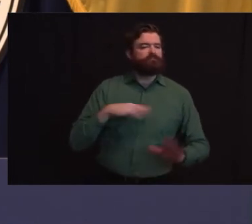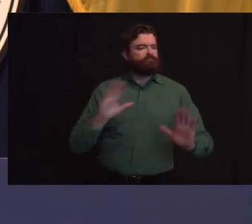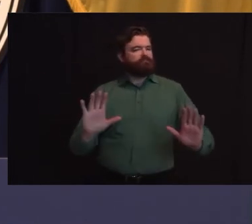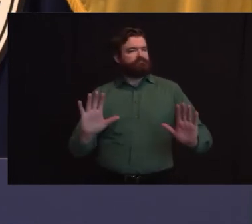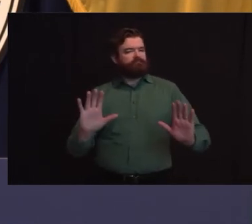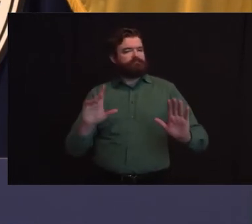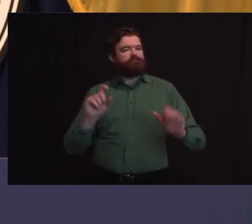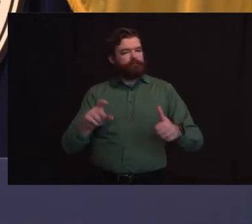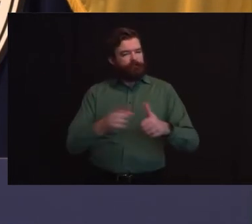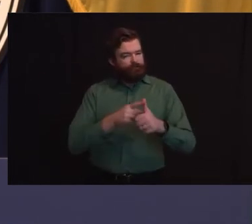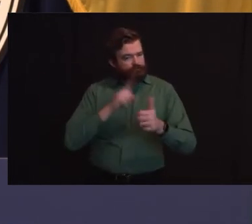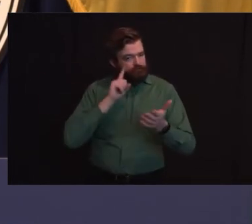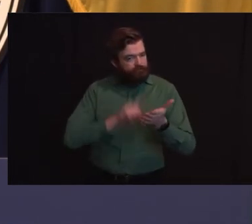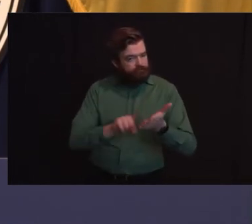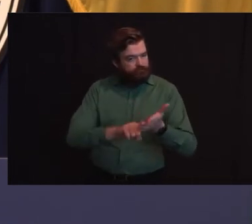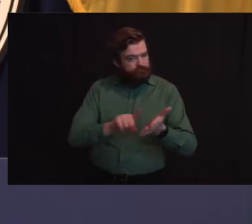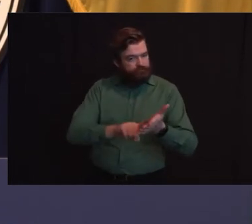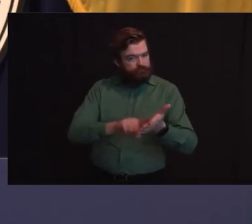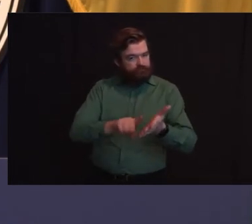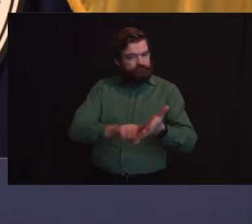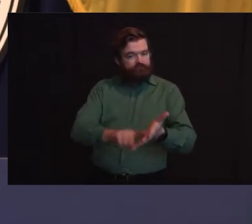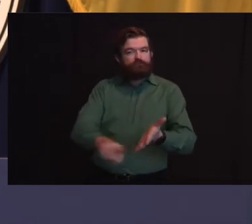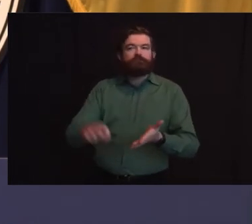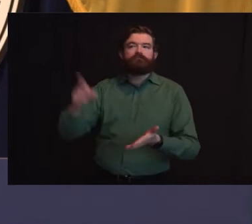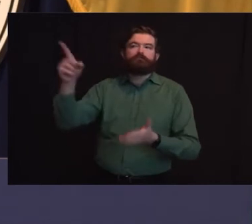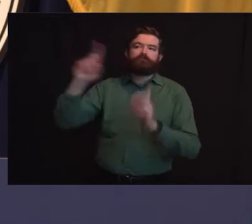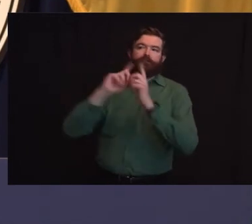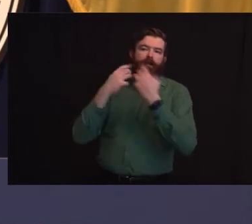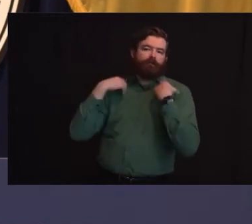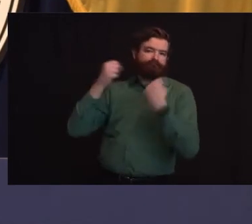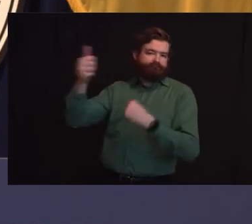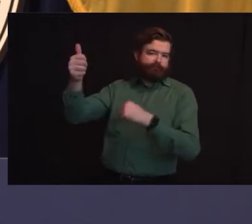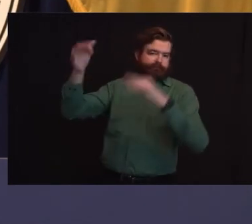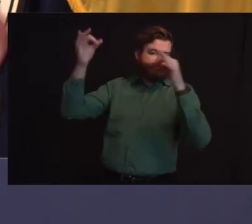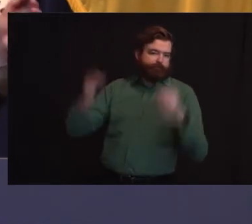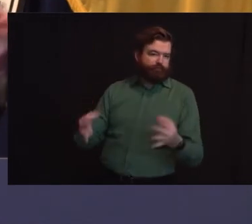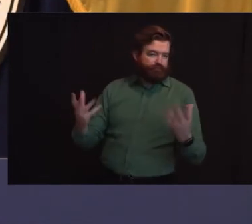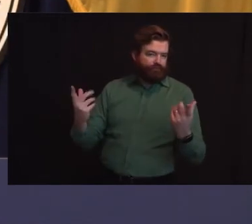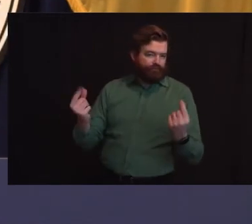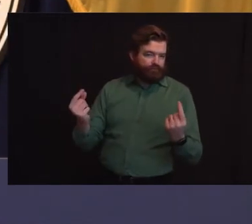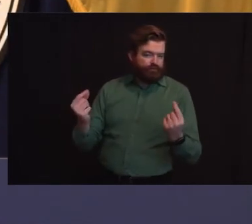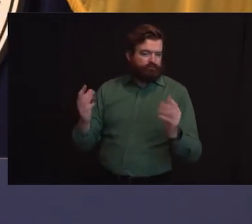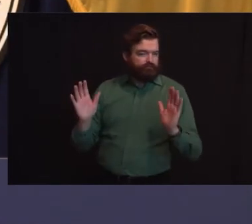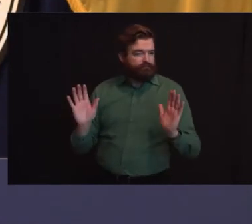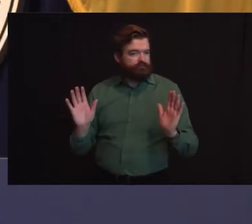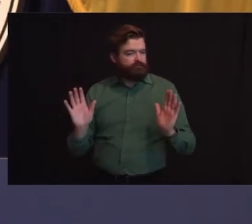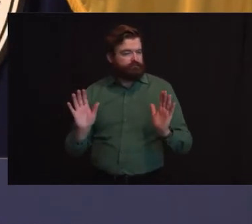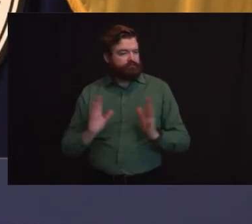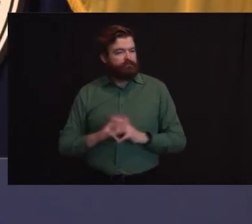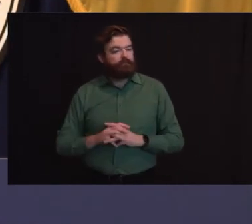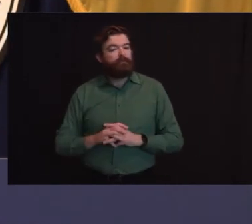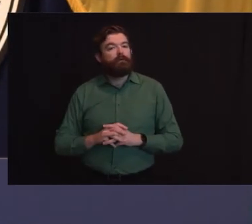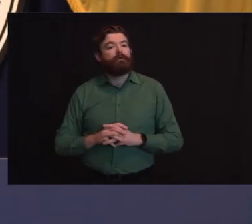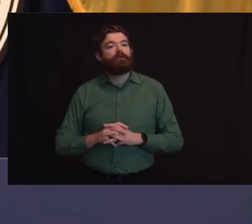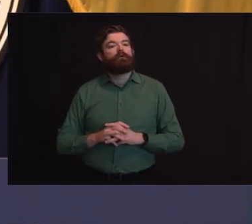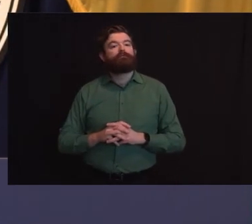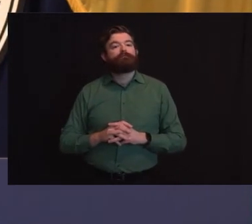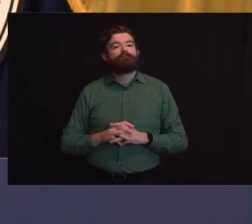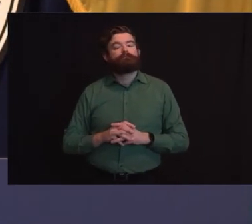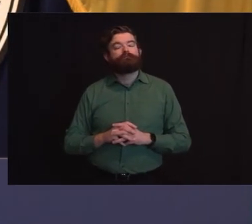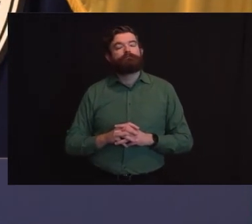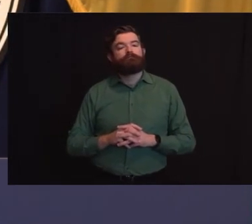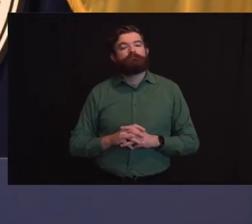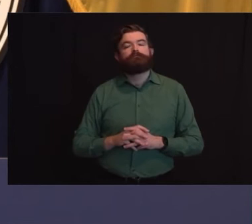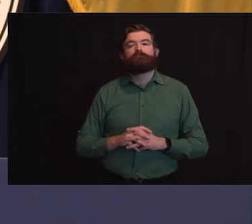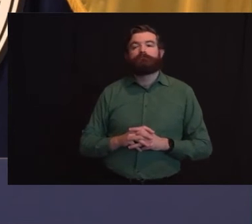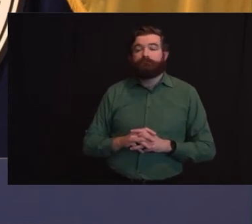I guarantee you, one on the list is fewer doses going forward. Thank you. Nikita. Hi, Governor. All